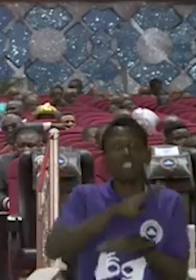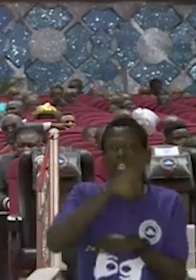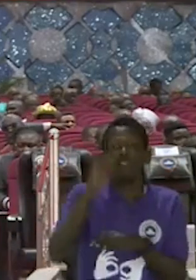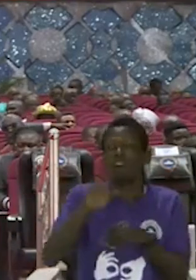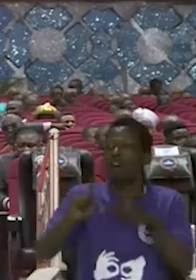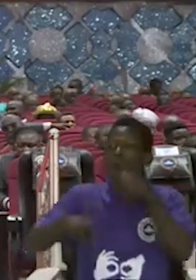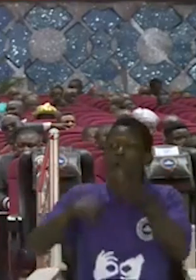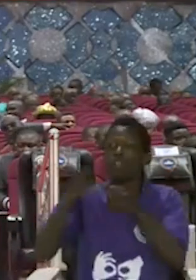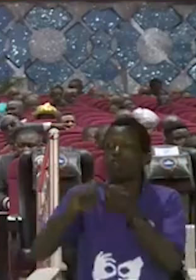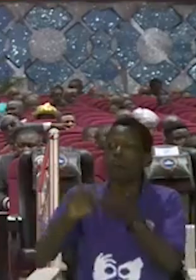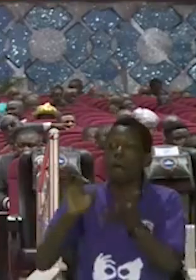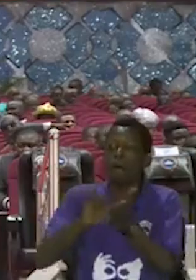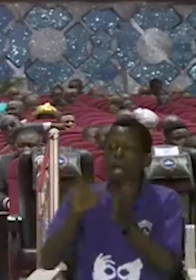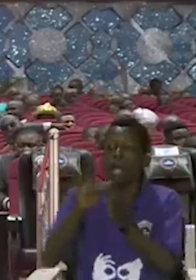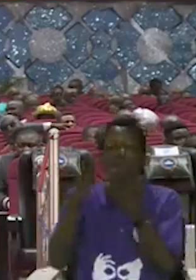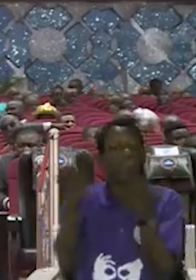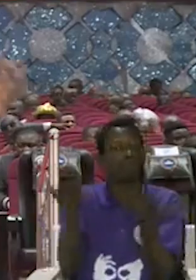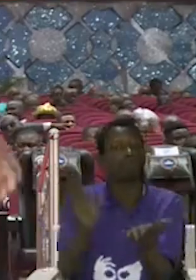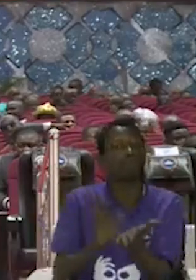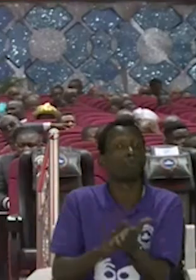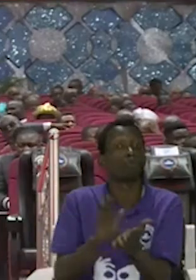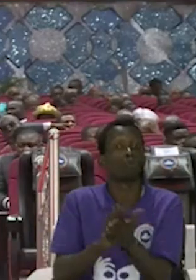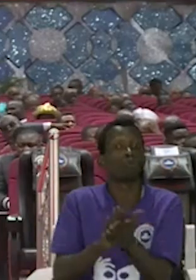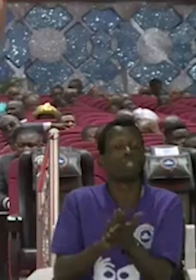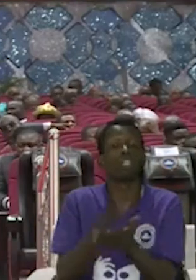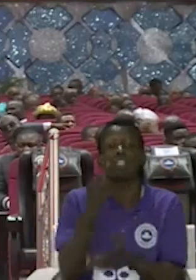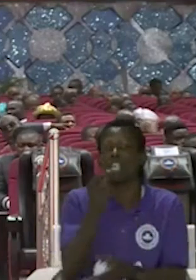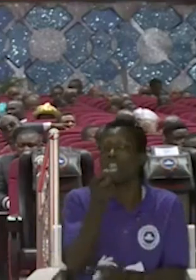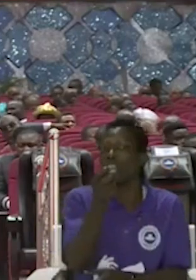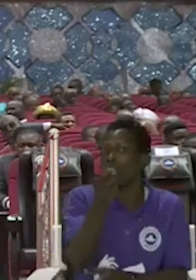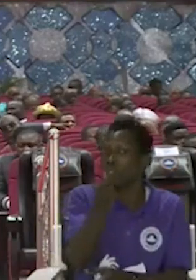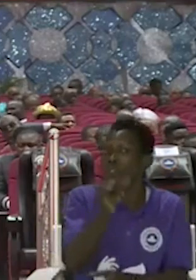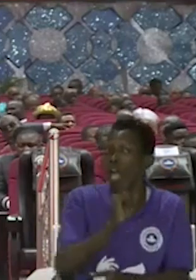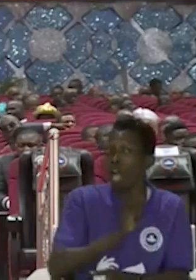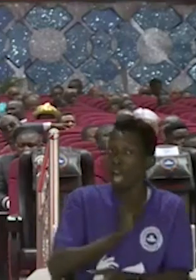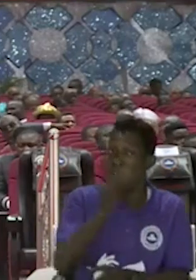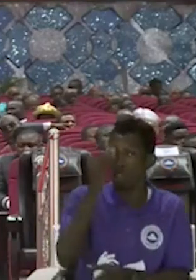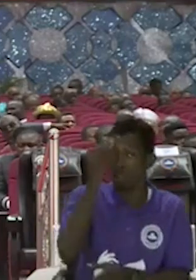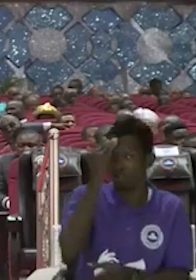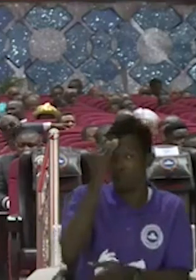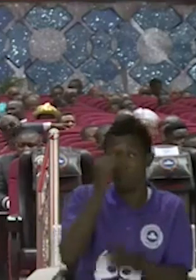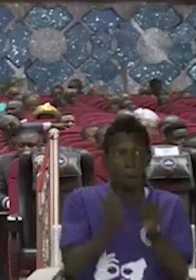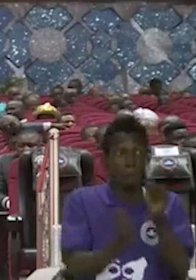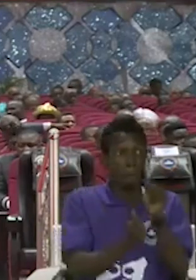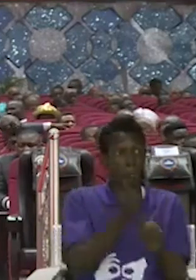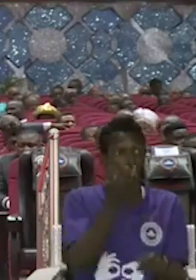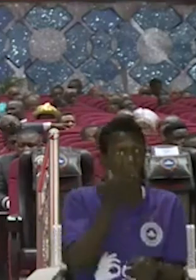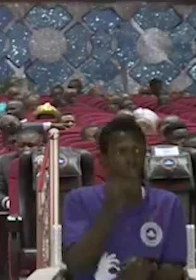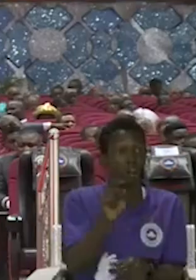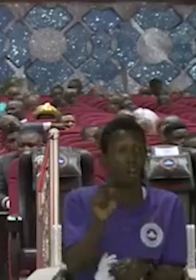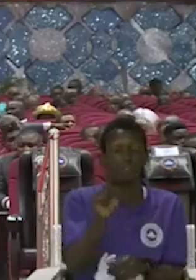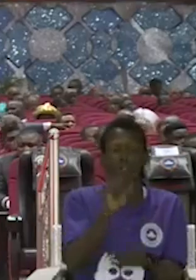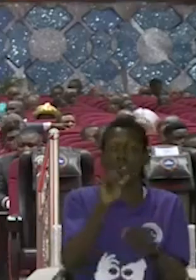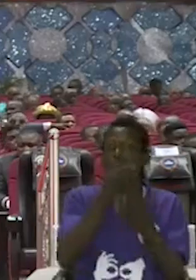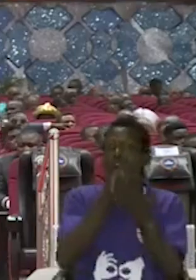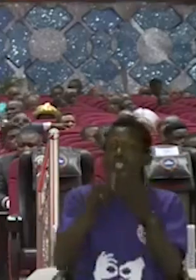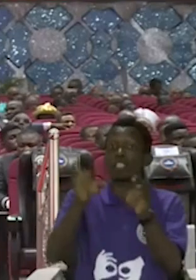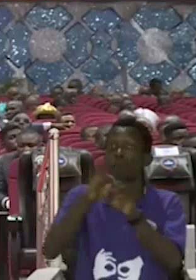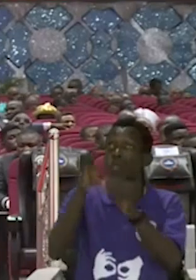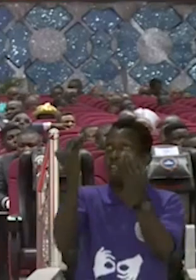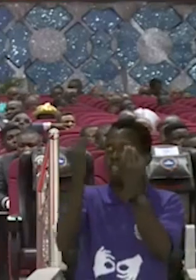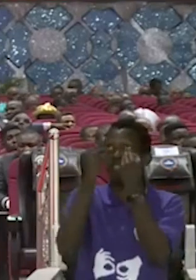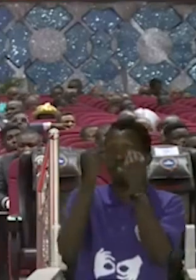school. The little I know, most of it the Holy Spirit taught me.